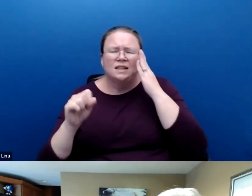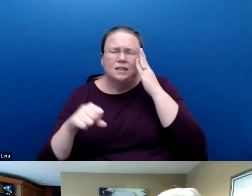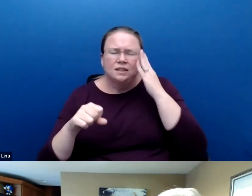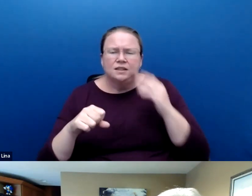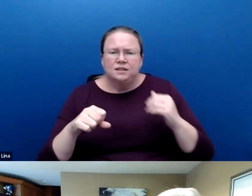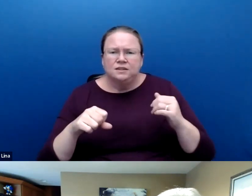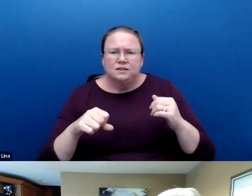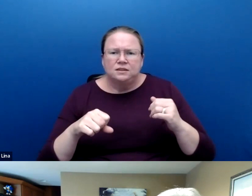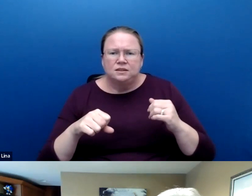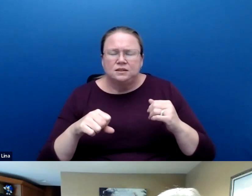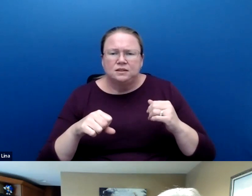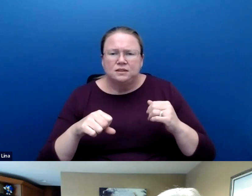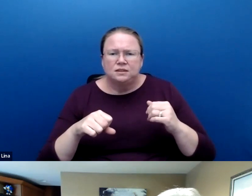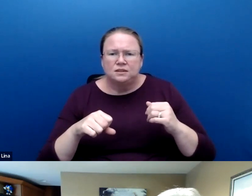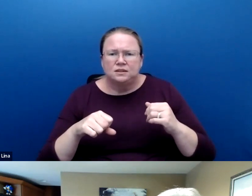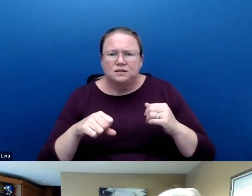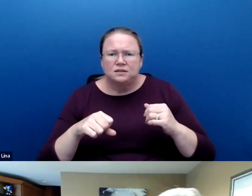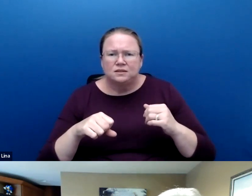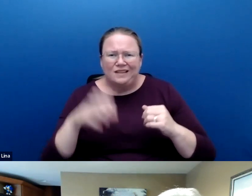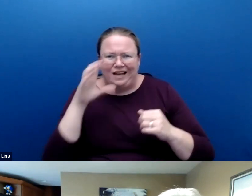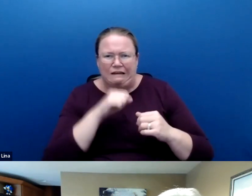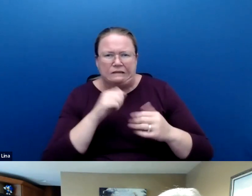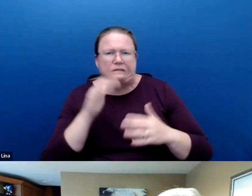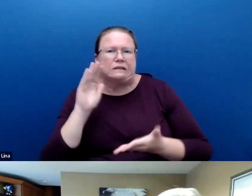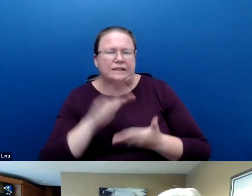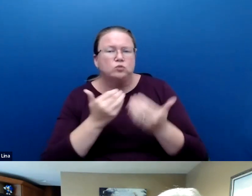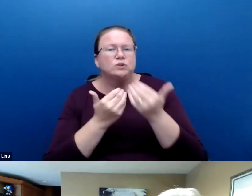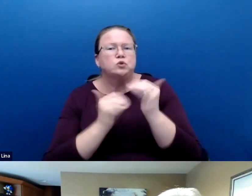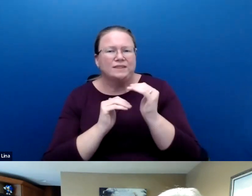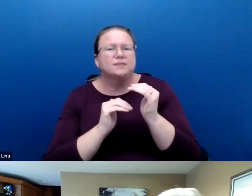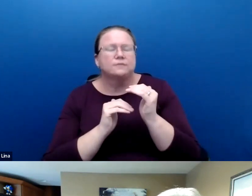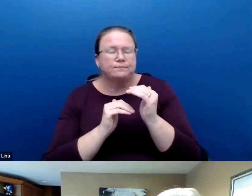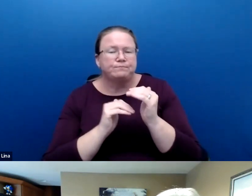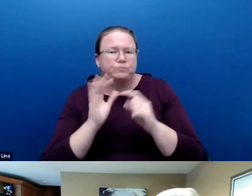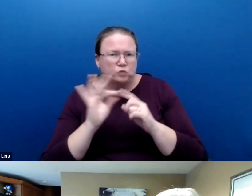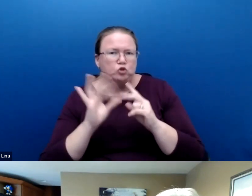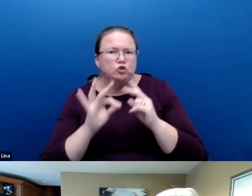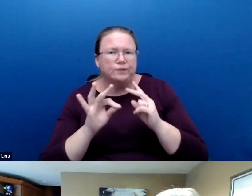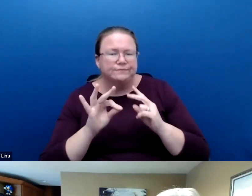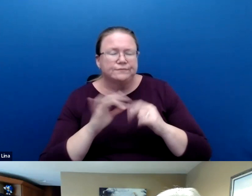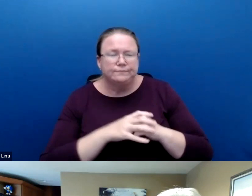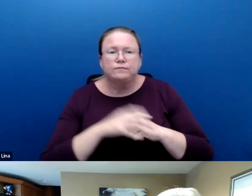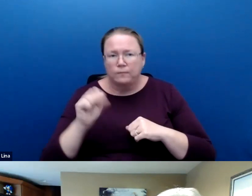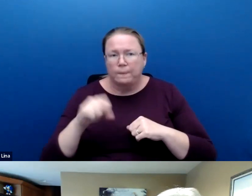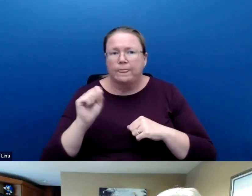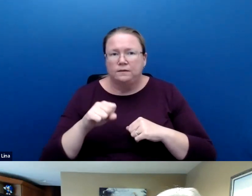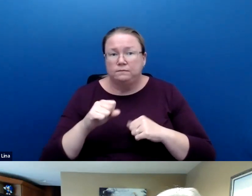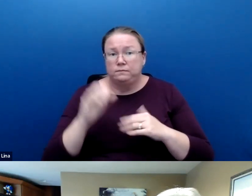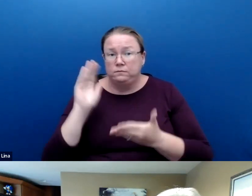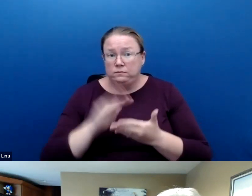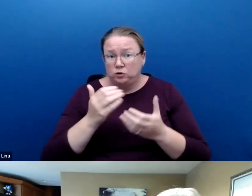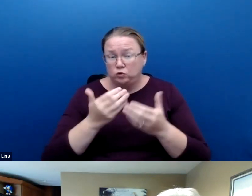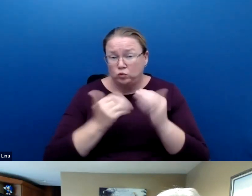what was, I guess the least restrictive alternatives is kind of what you were diving into. Yes, and the least